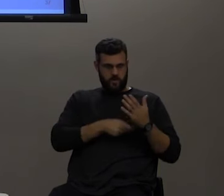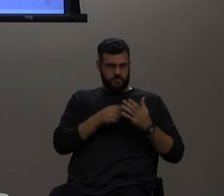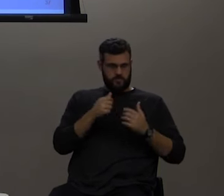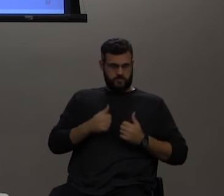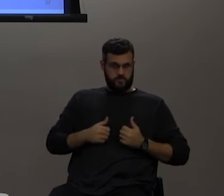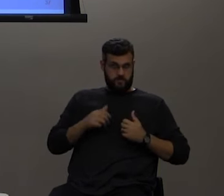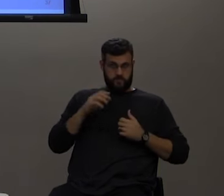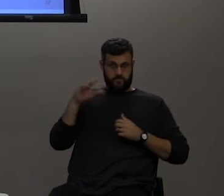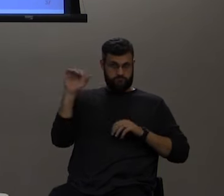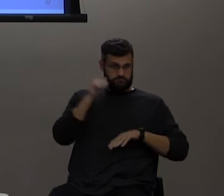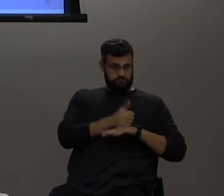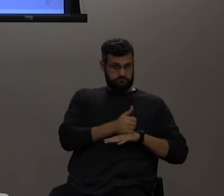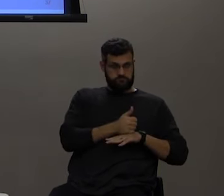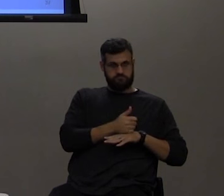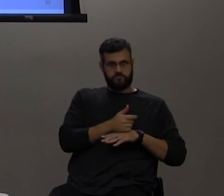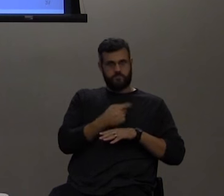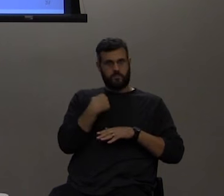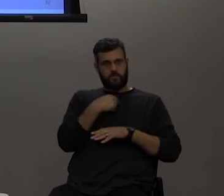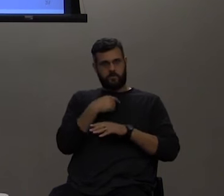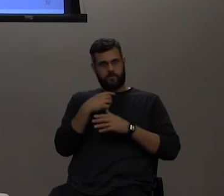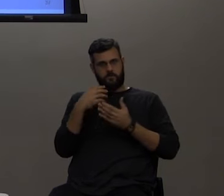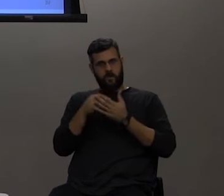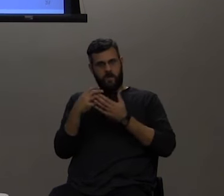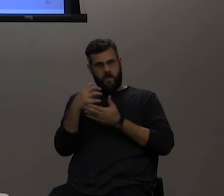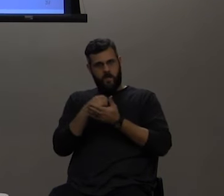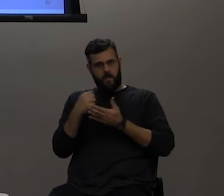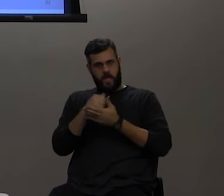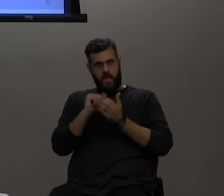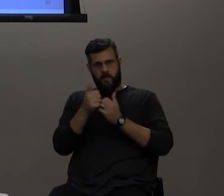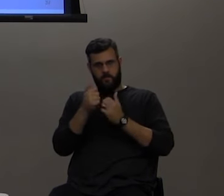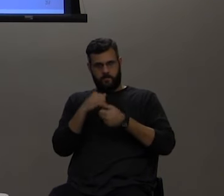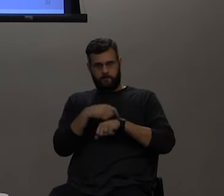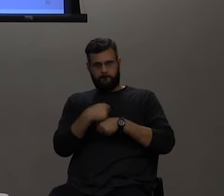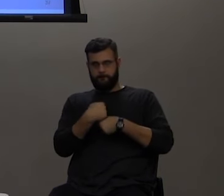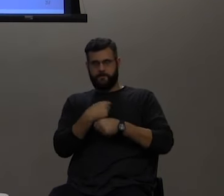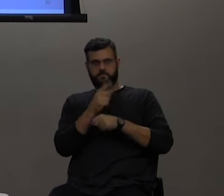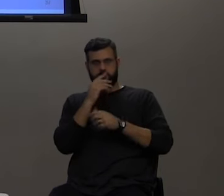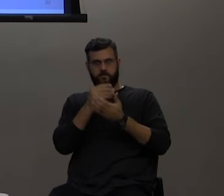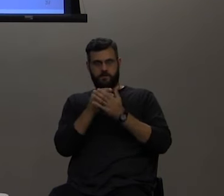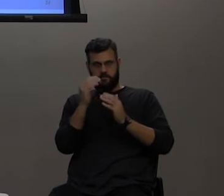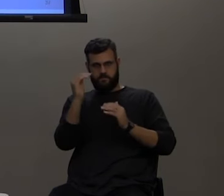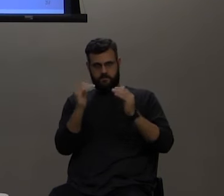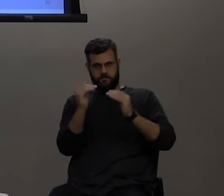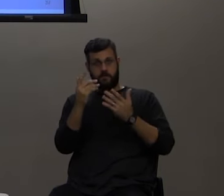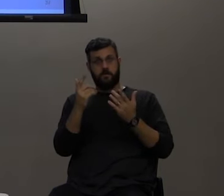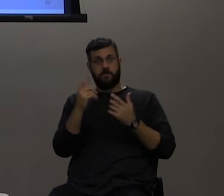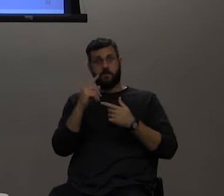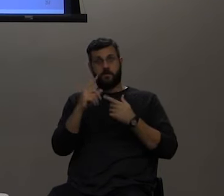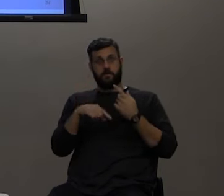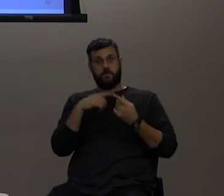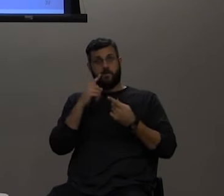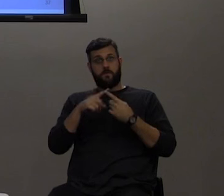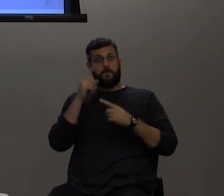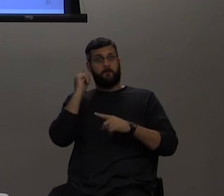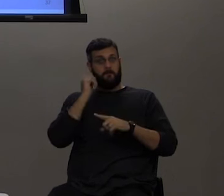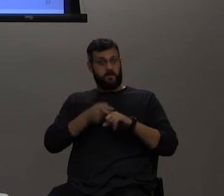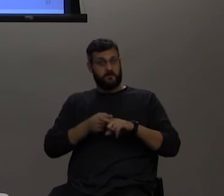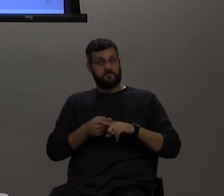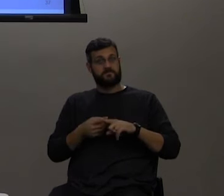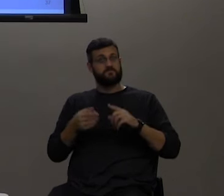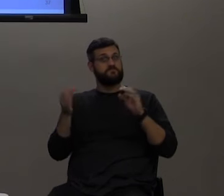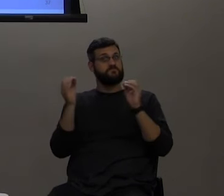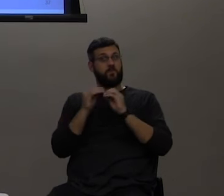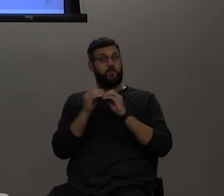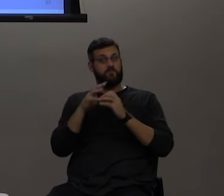to be here and what we can generate in revenue to make that a decision that makes sense? When you compound that with